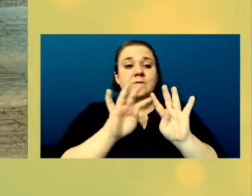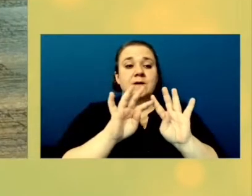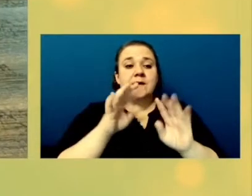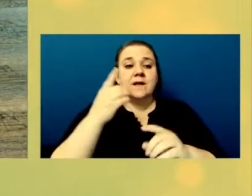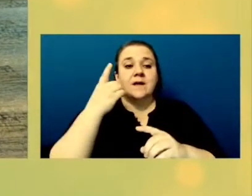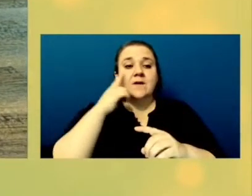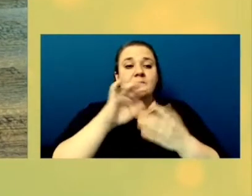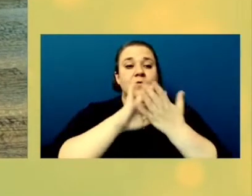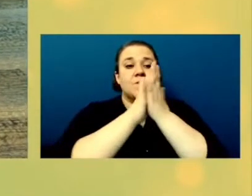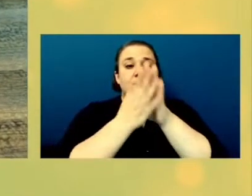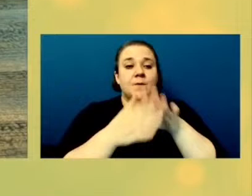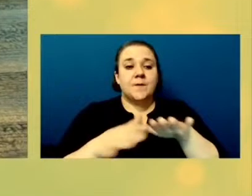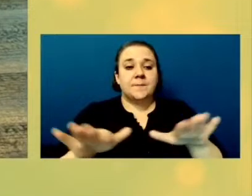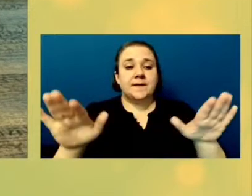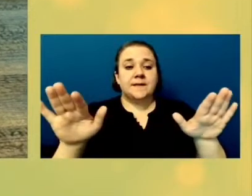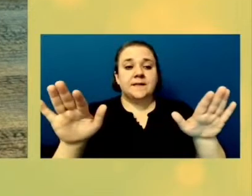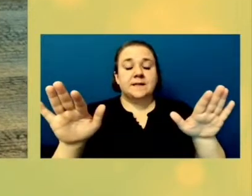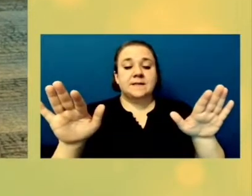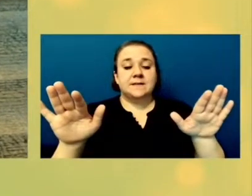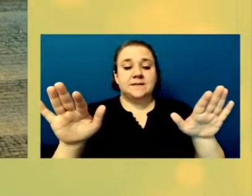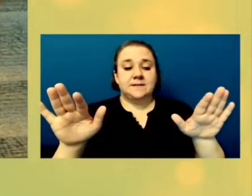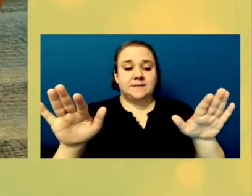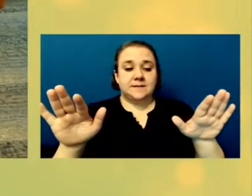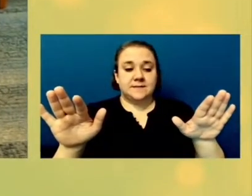Circle for